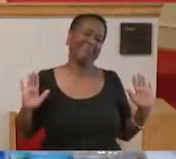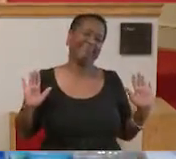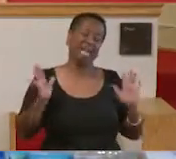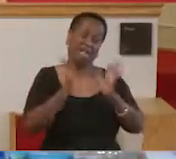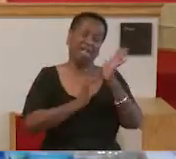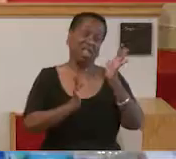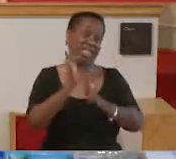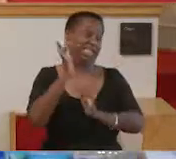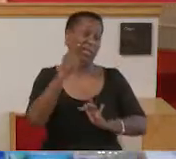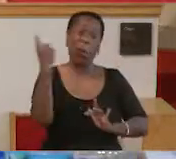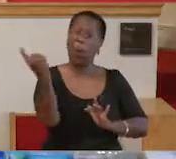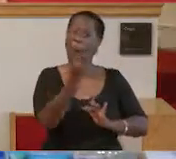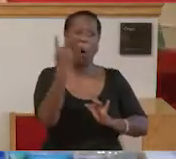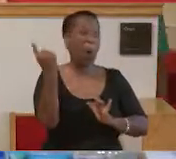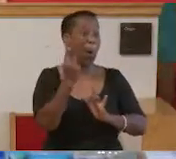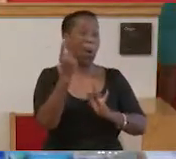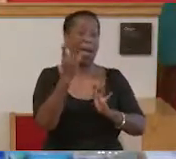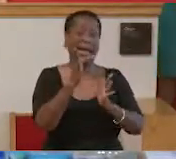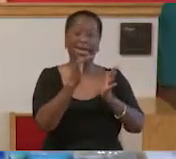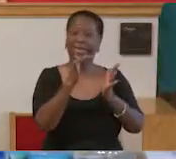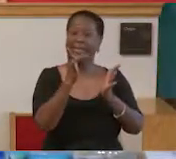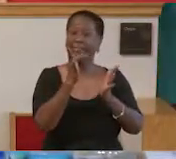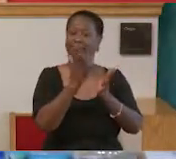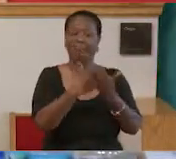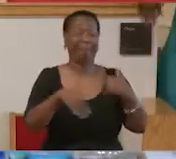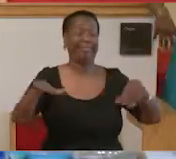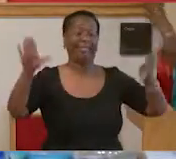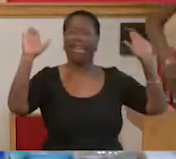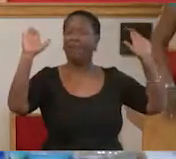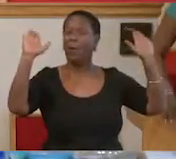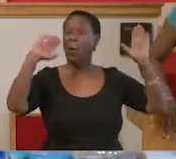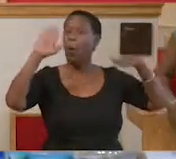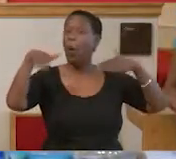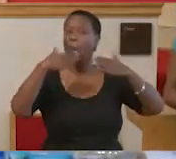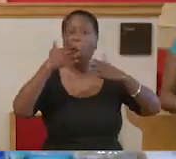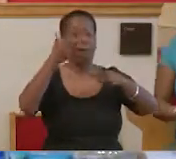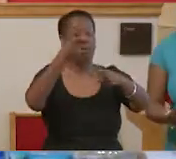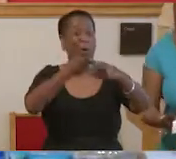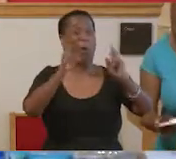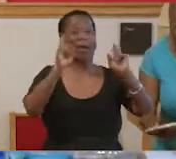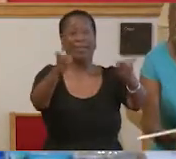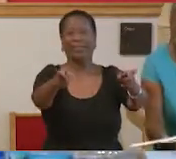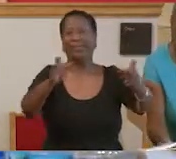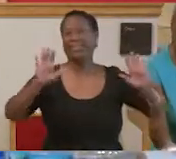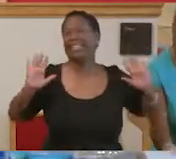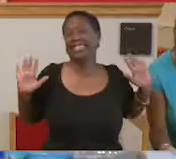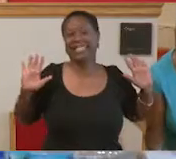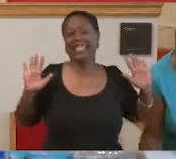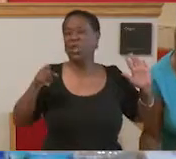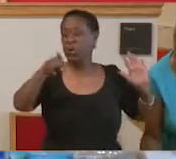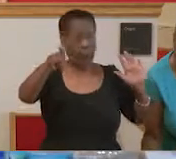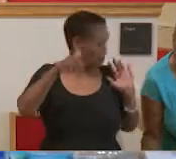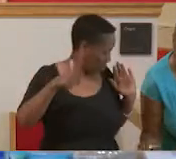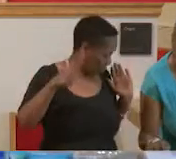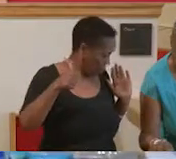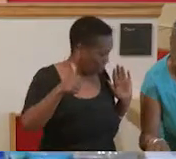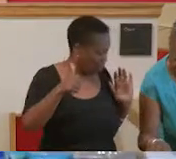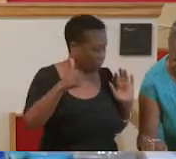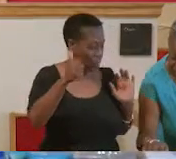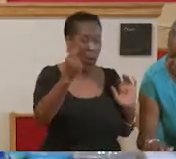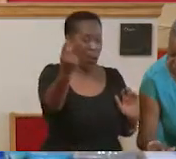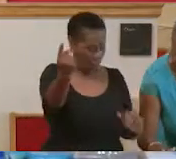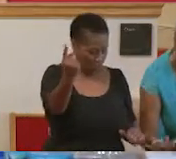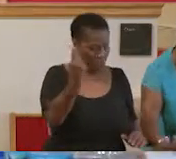Jesus has already paid it all. It's a gift. All you've got to do is come and claim